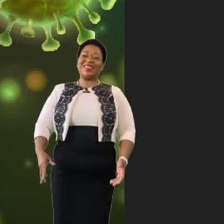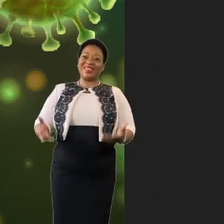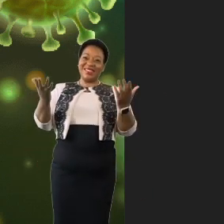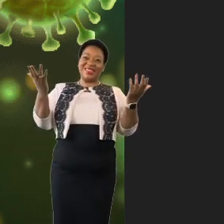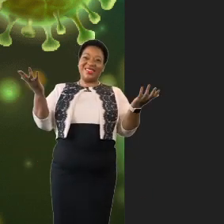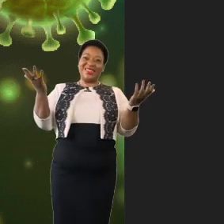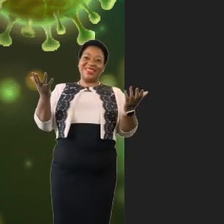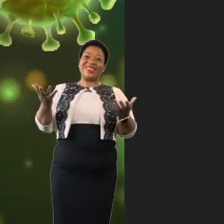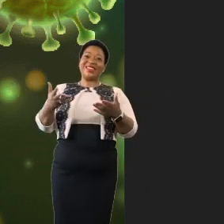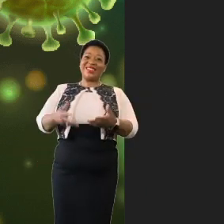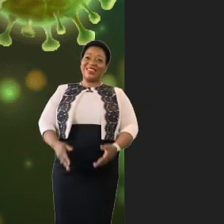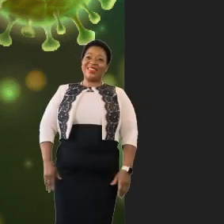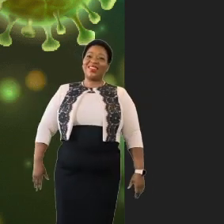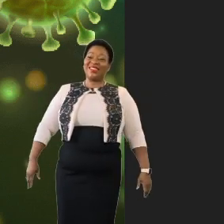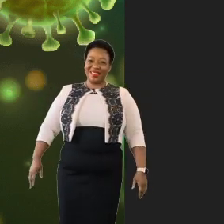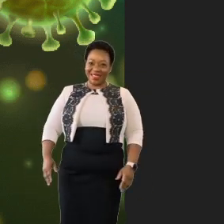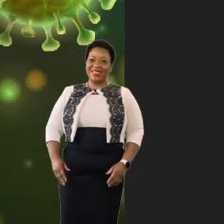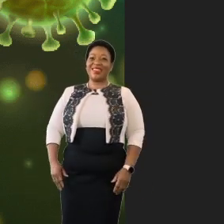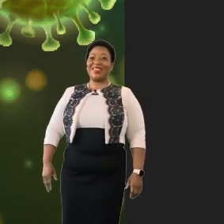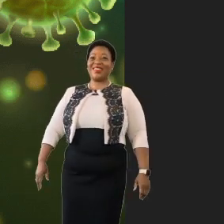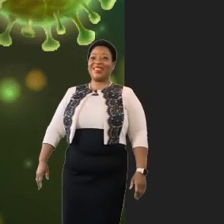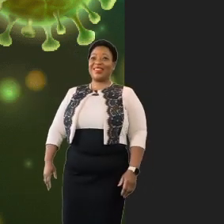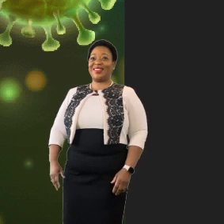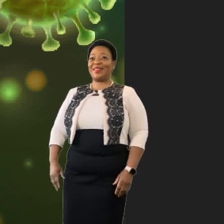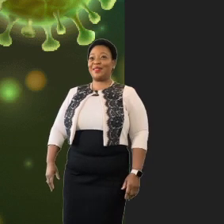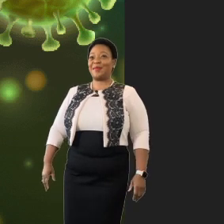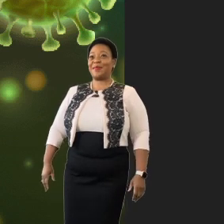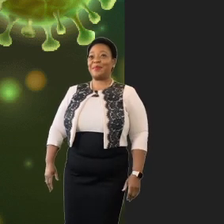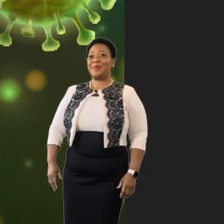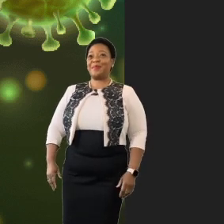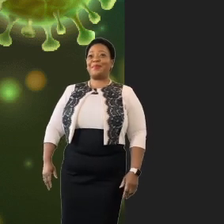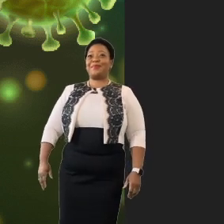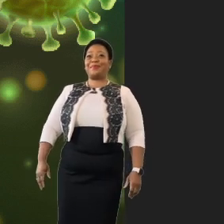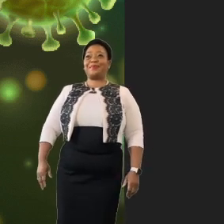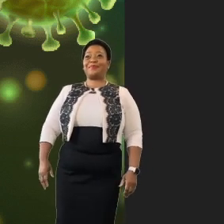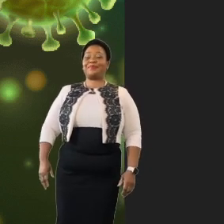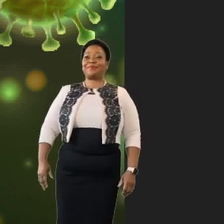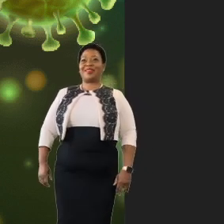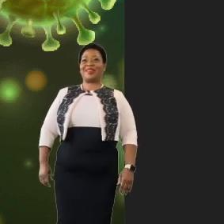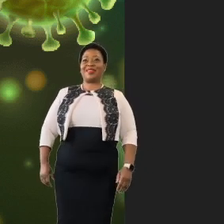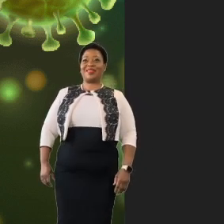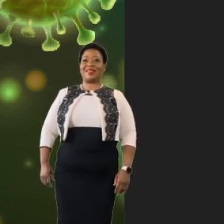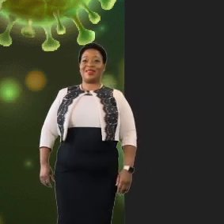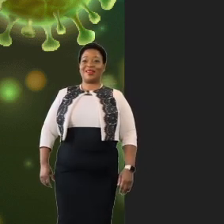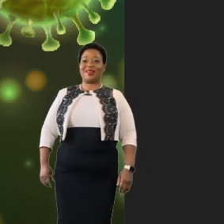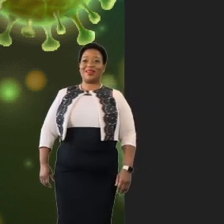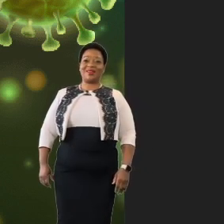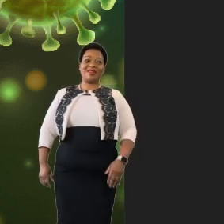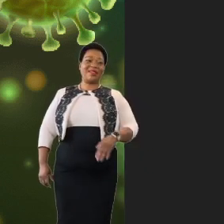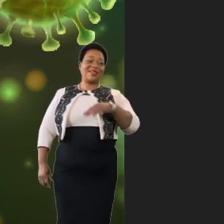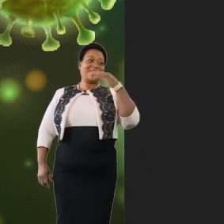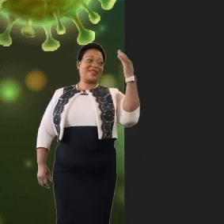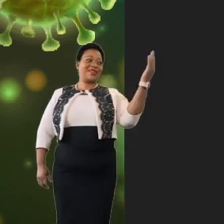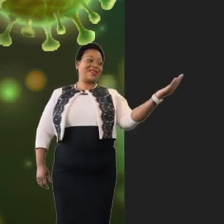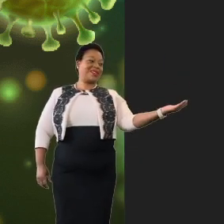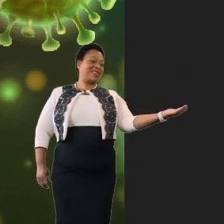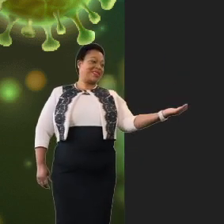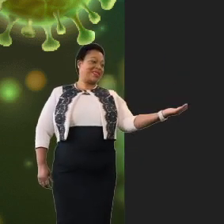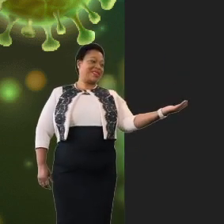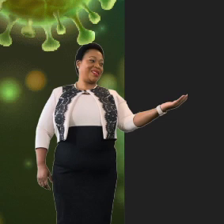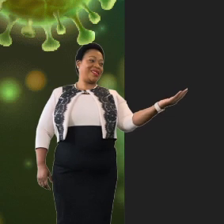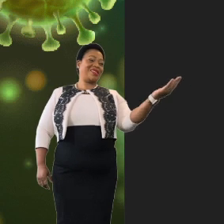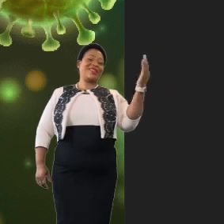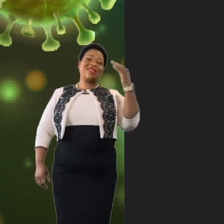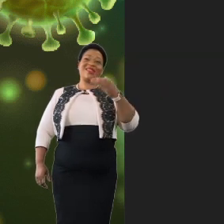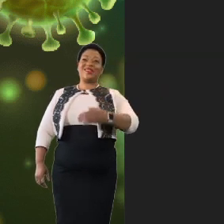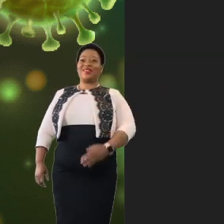regard as development interventions of economic nature that need the attention of municipalities, so